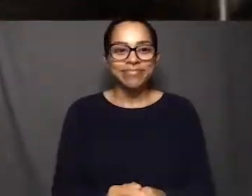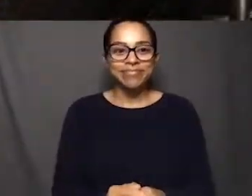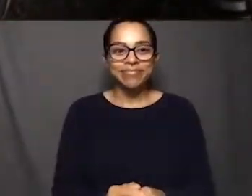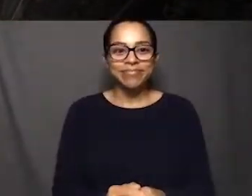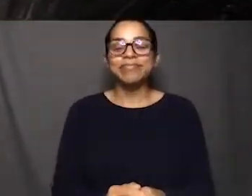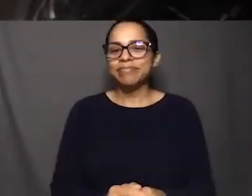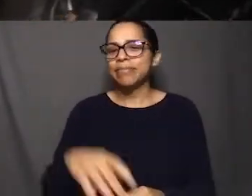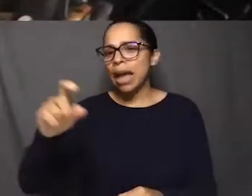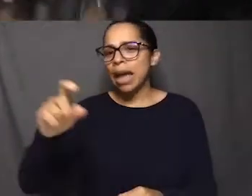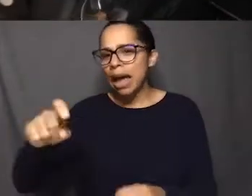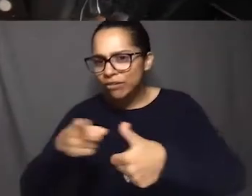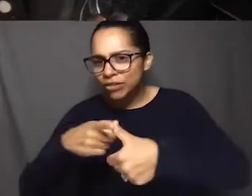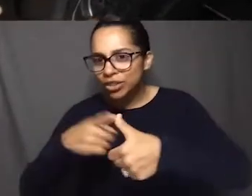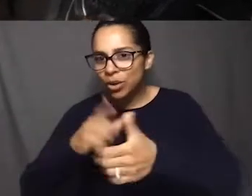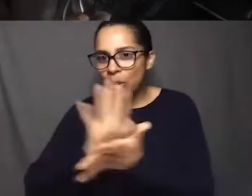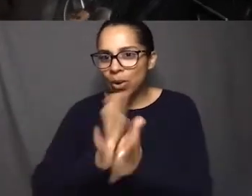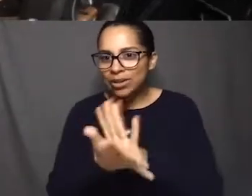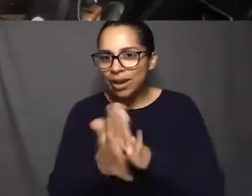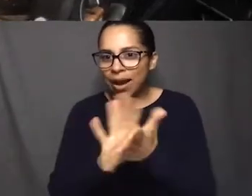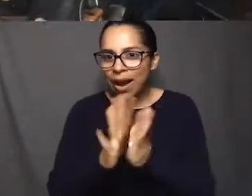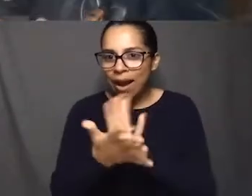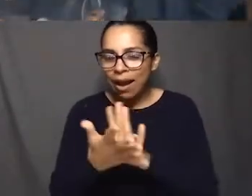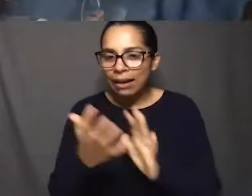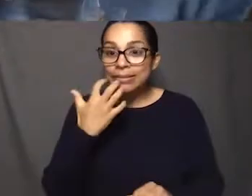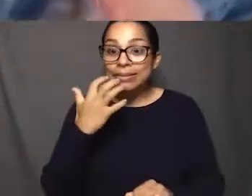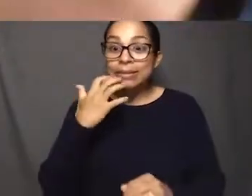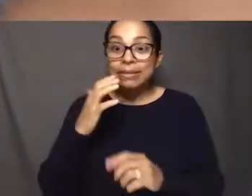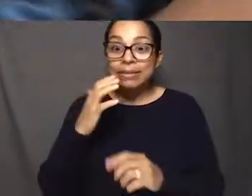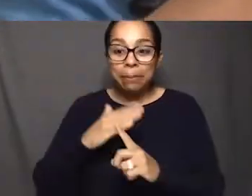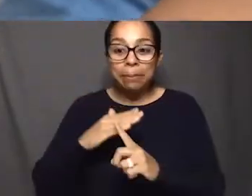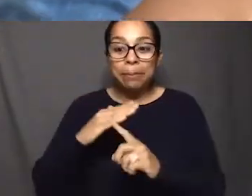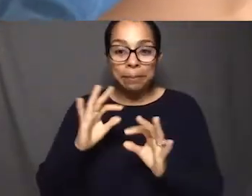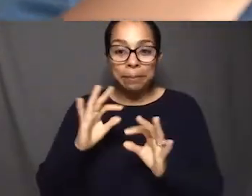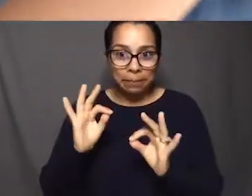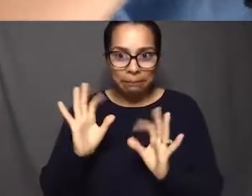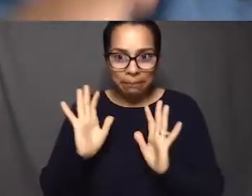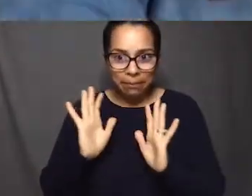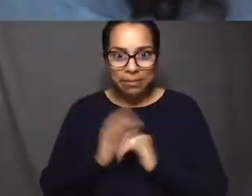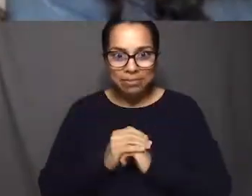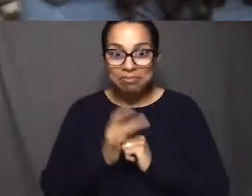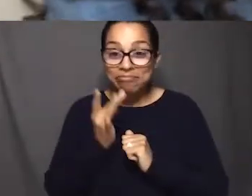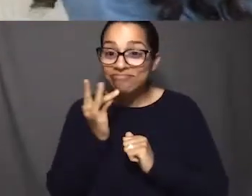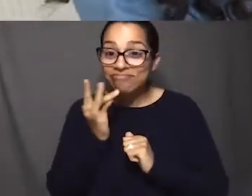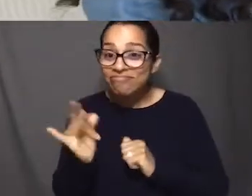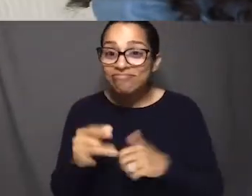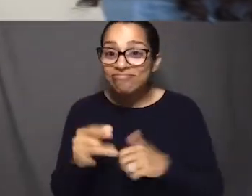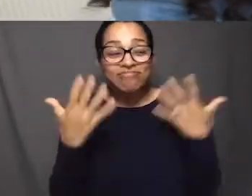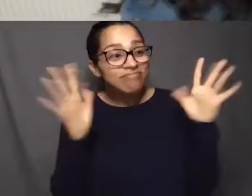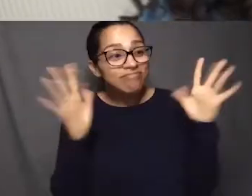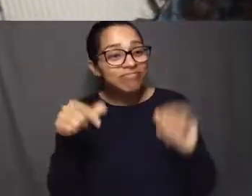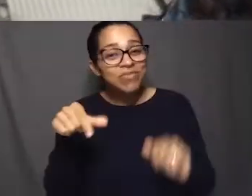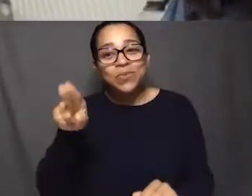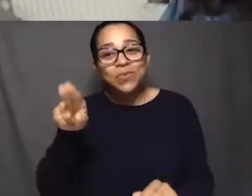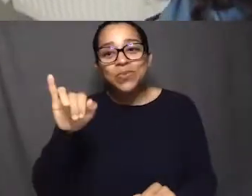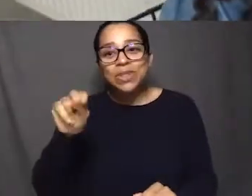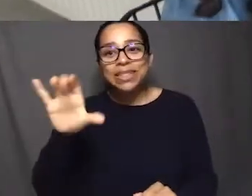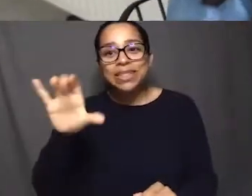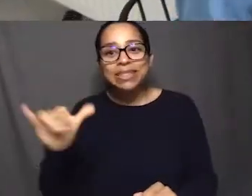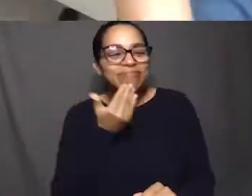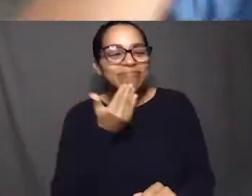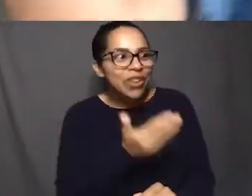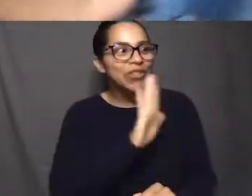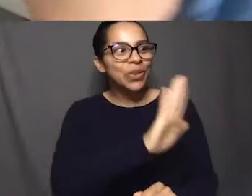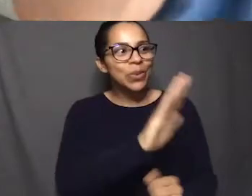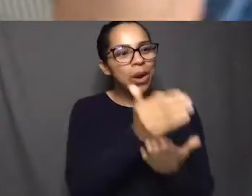They're getting heated. It looks yummy. We're done, Quincy. Thank you for your